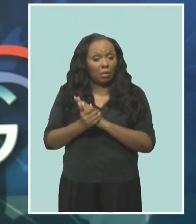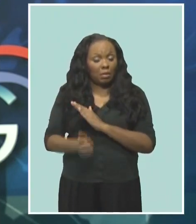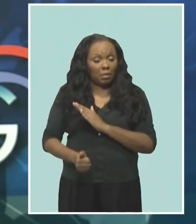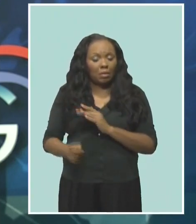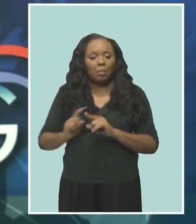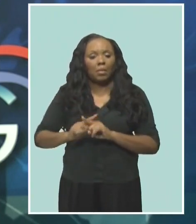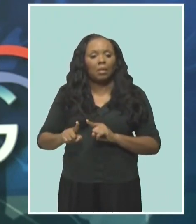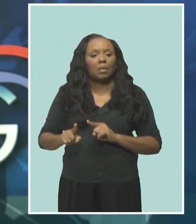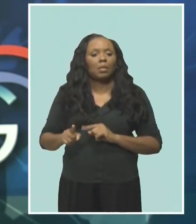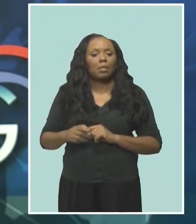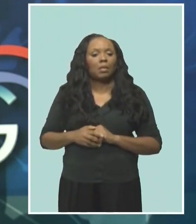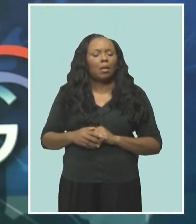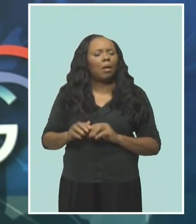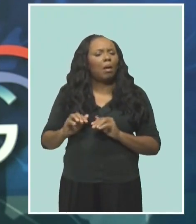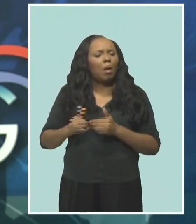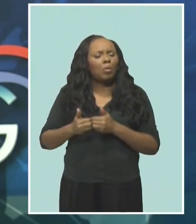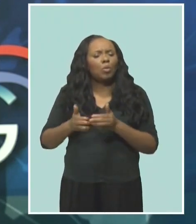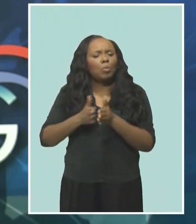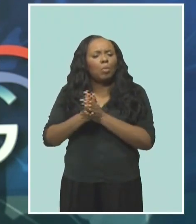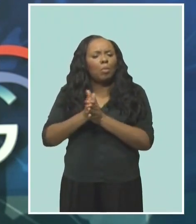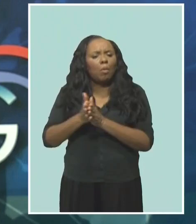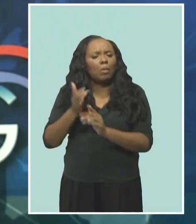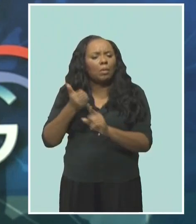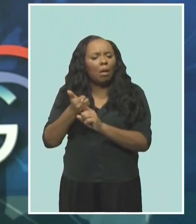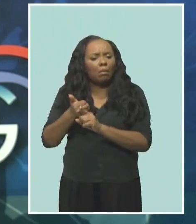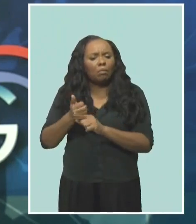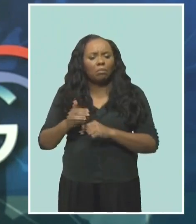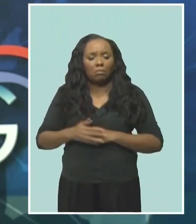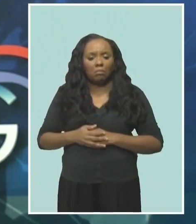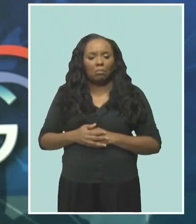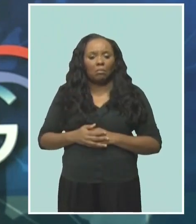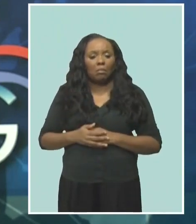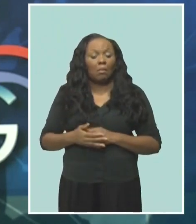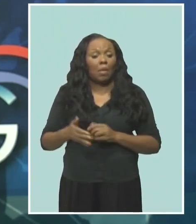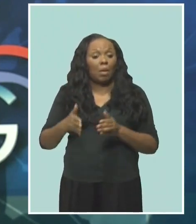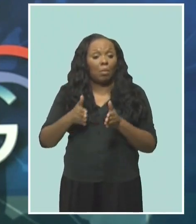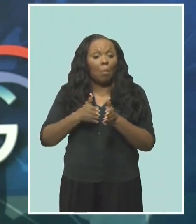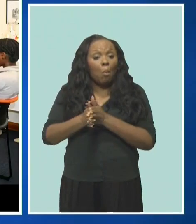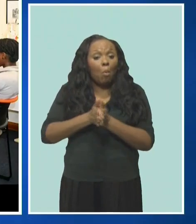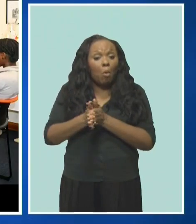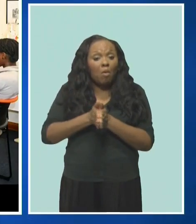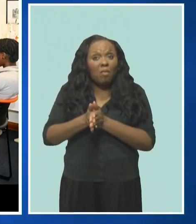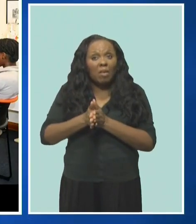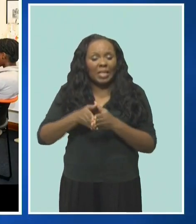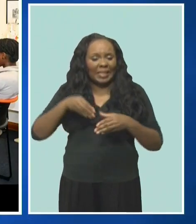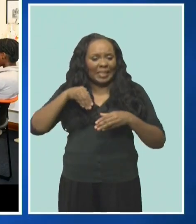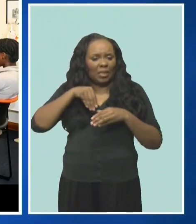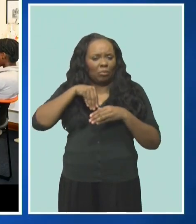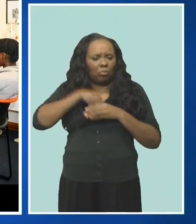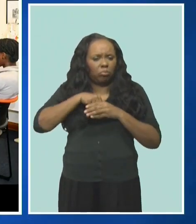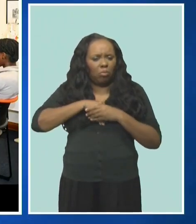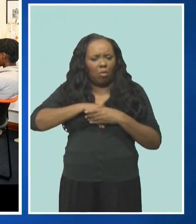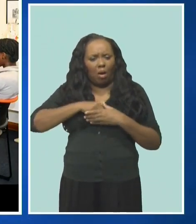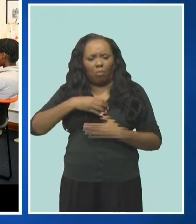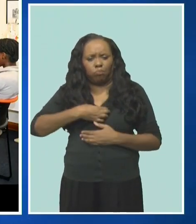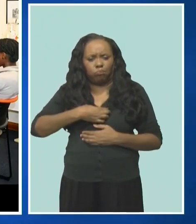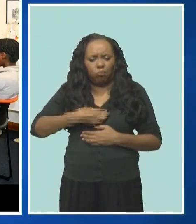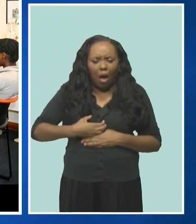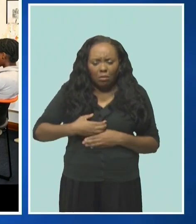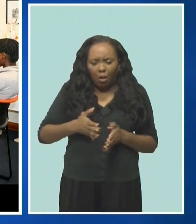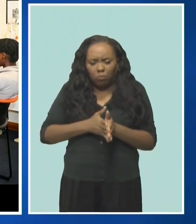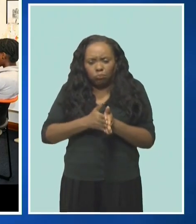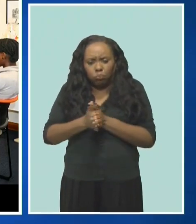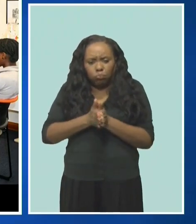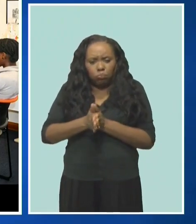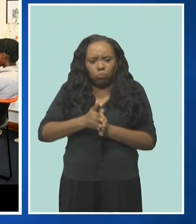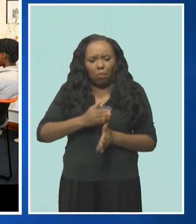the understanding issue was related to the source of their motivation. He said motivation came from internal passion and drive, and